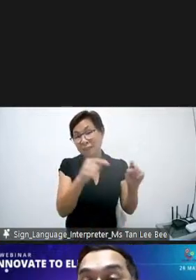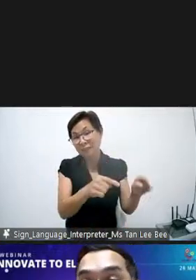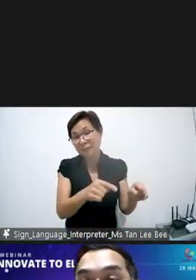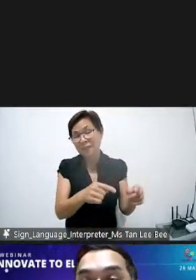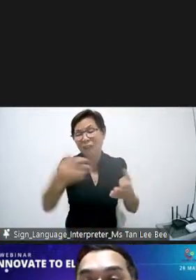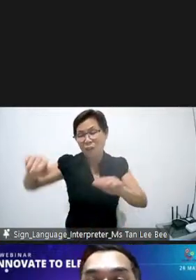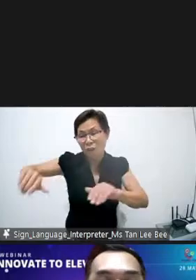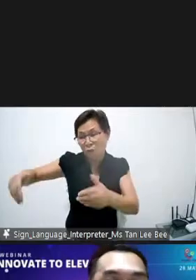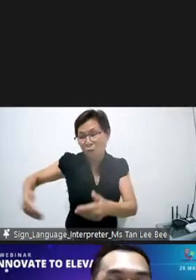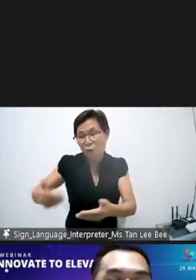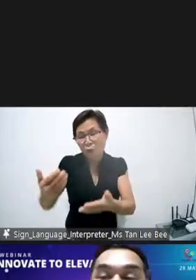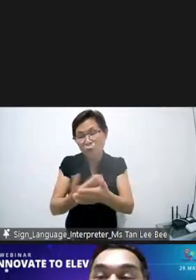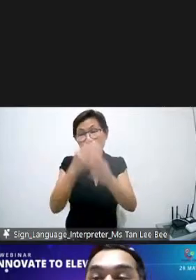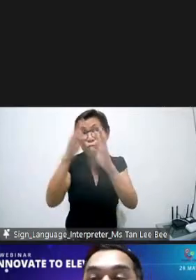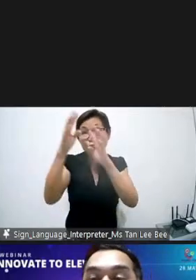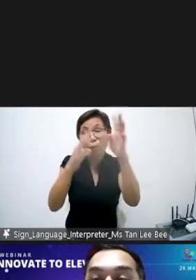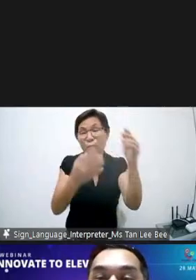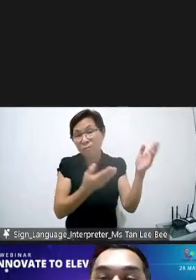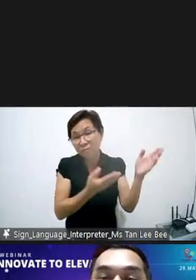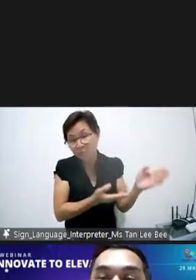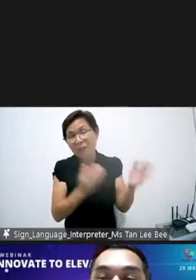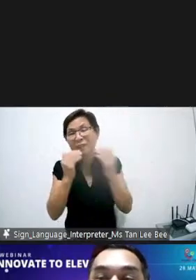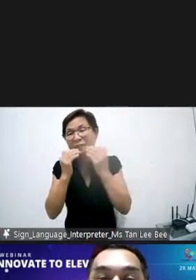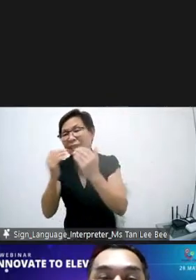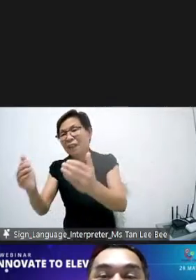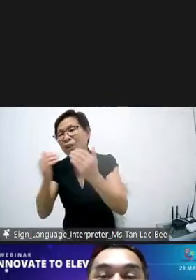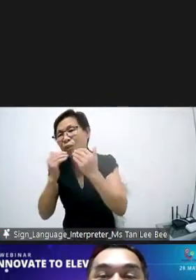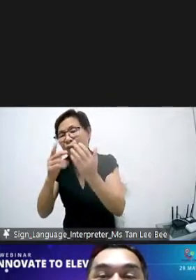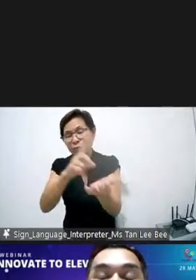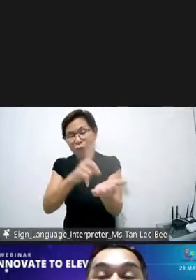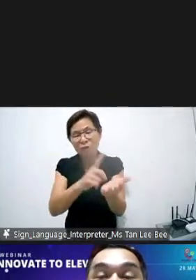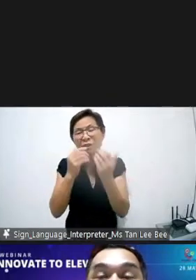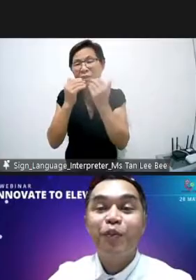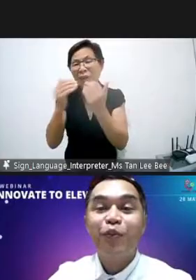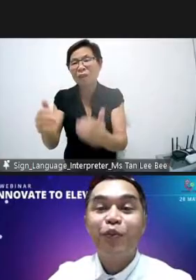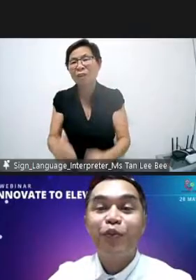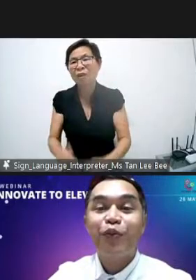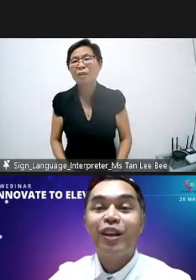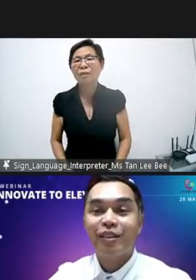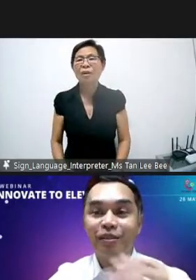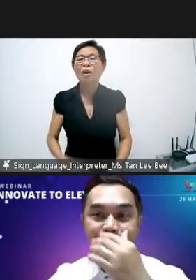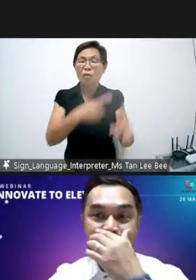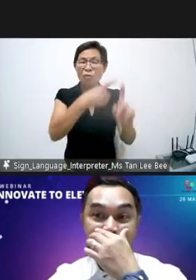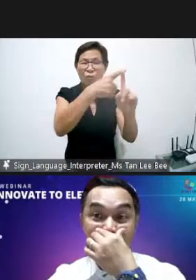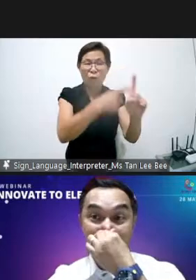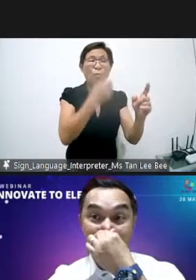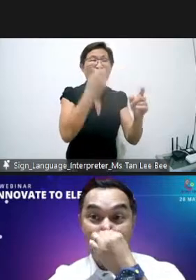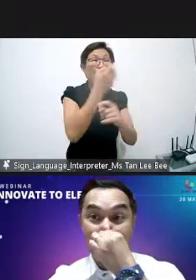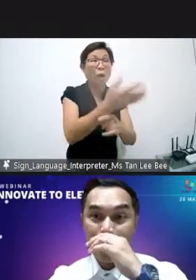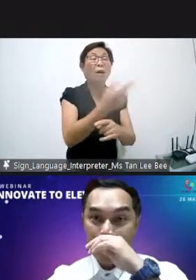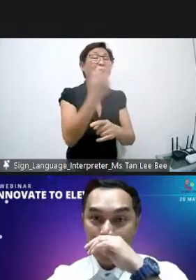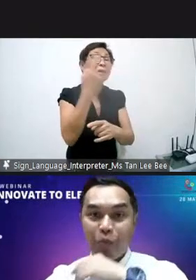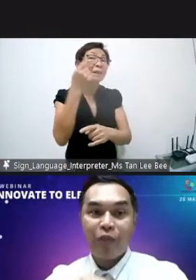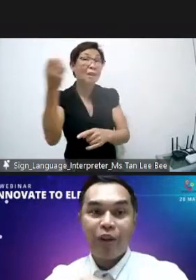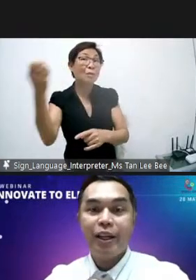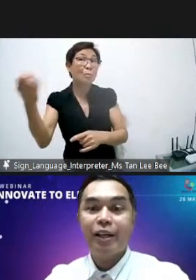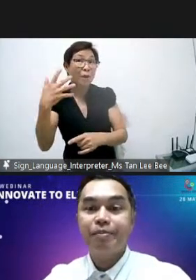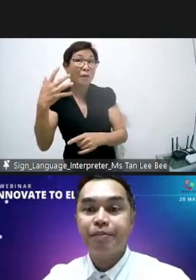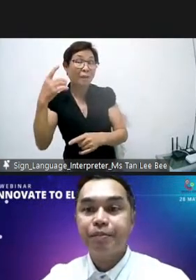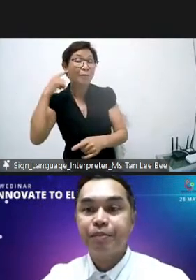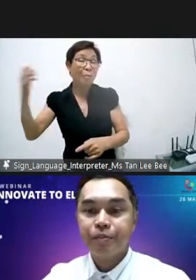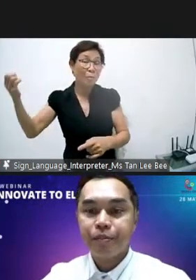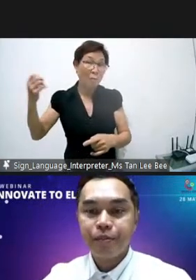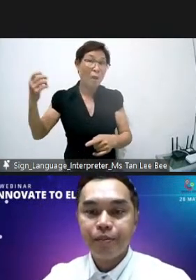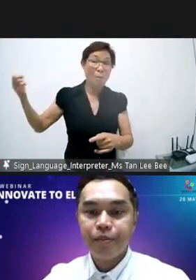innovation. Thank you, Doctor. So echoing from what you mentioned earlier, right, on